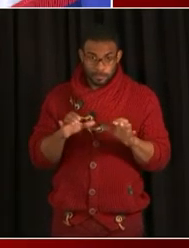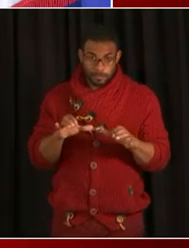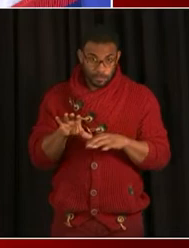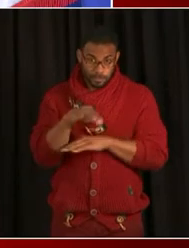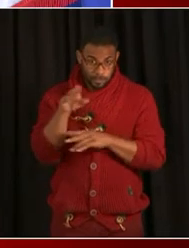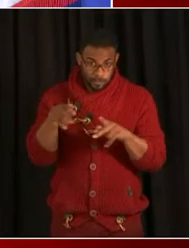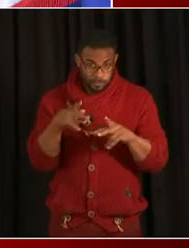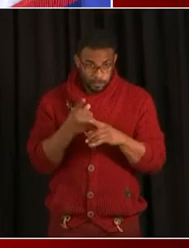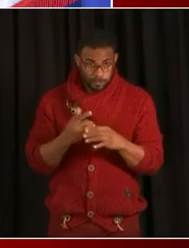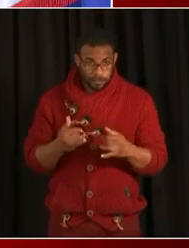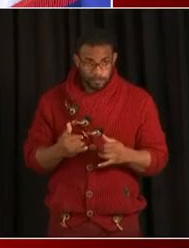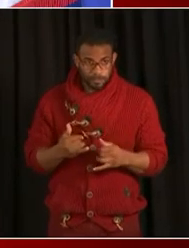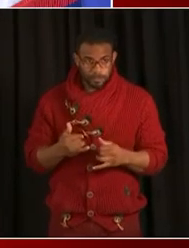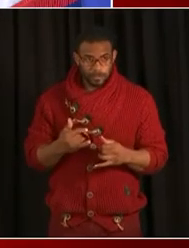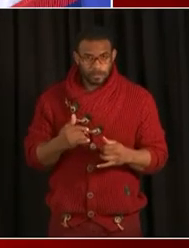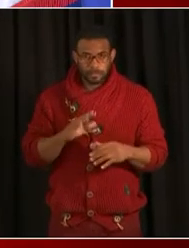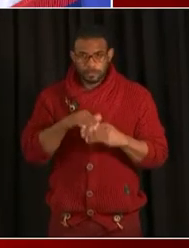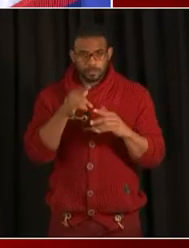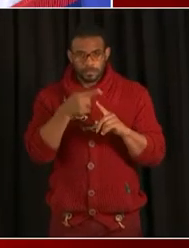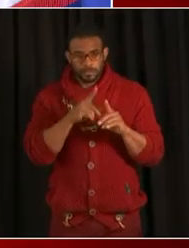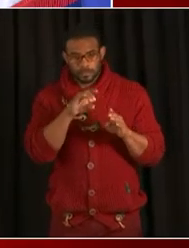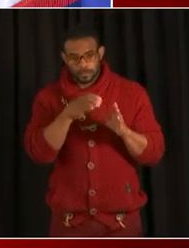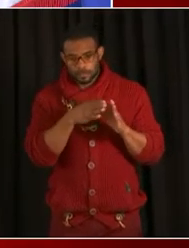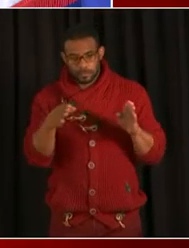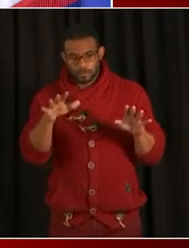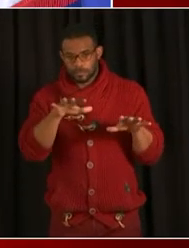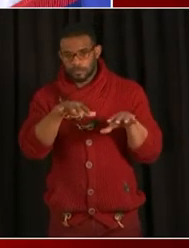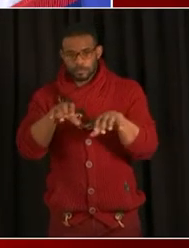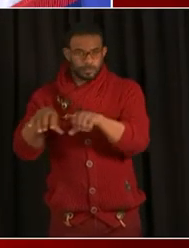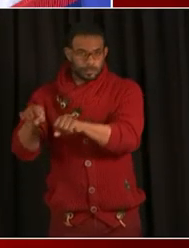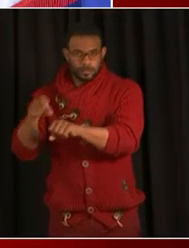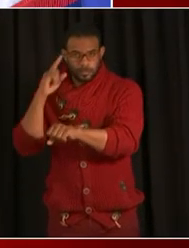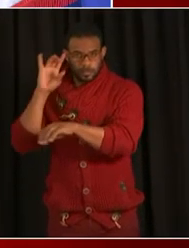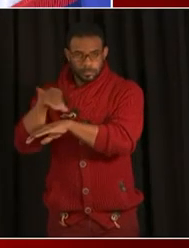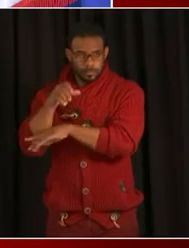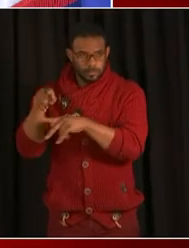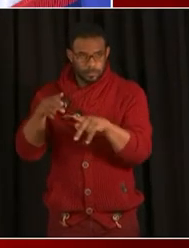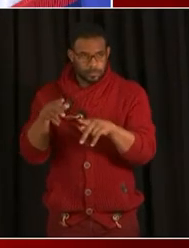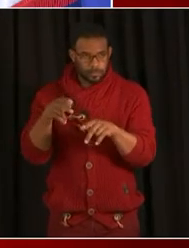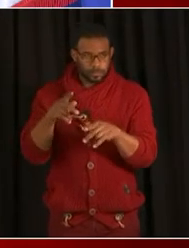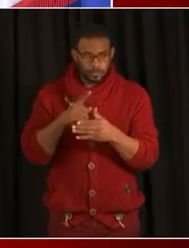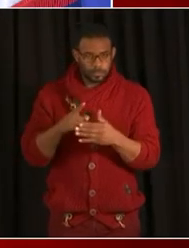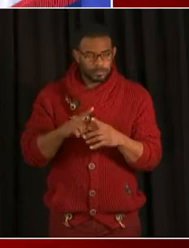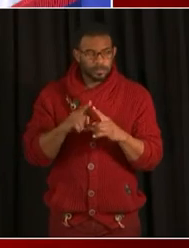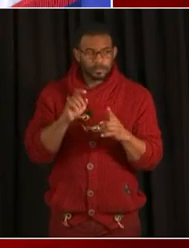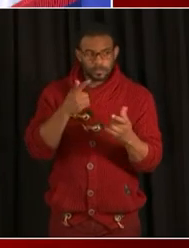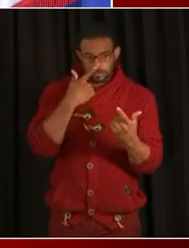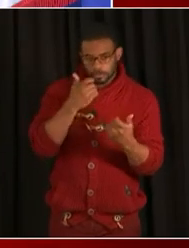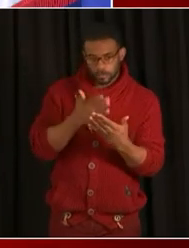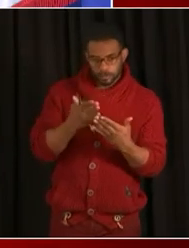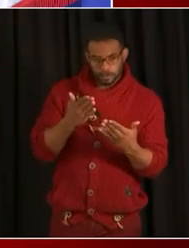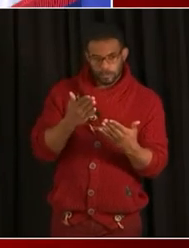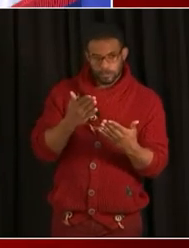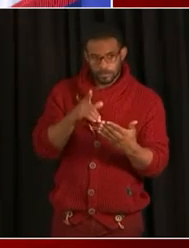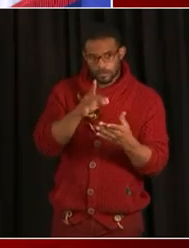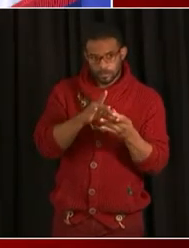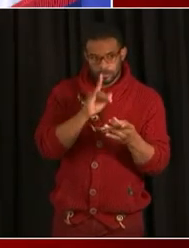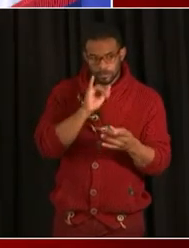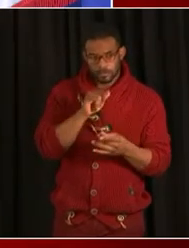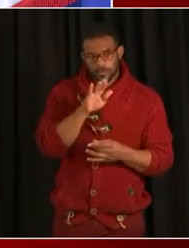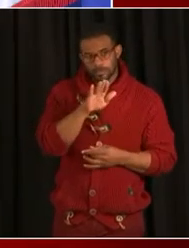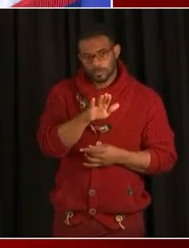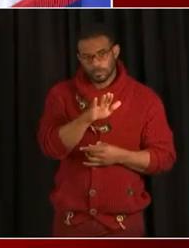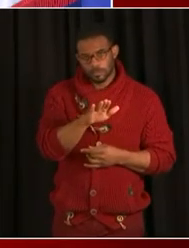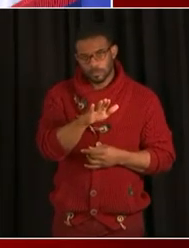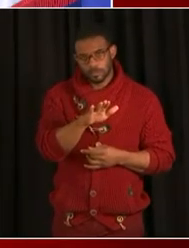doing a Christmas party. Exactly. I mean, the whole month of December is booked out for Christmas parties. Yeah, and one of the interesting things too, Donna, that you mentioned was